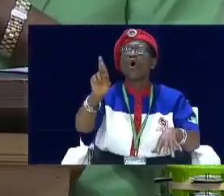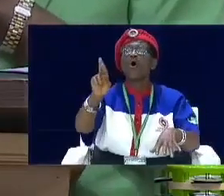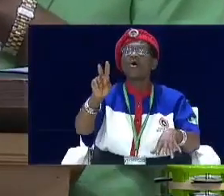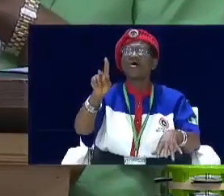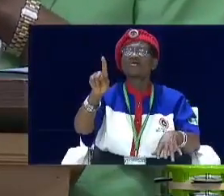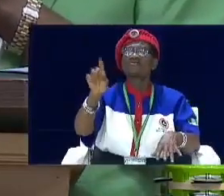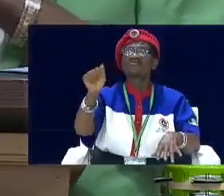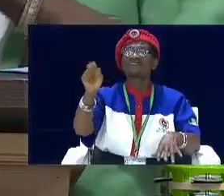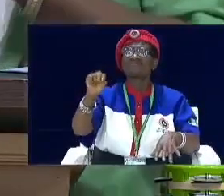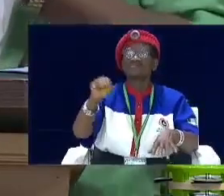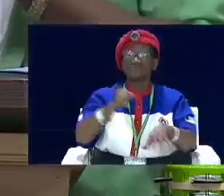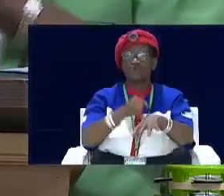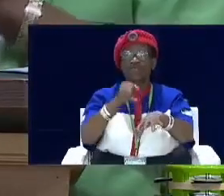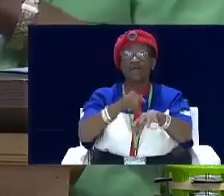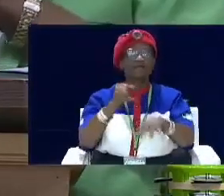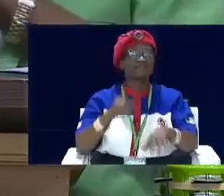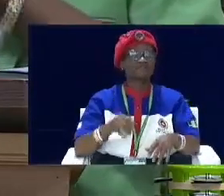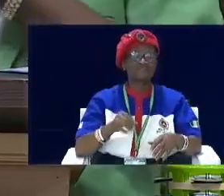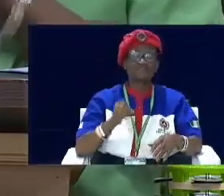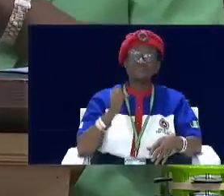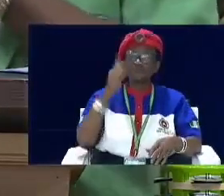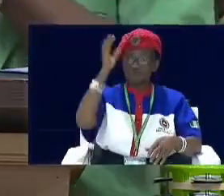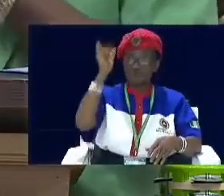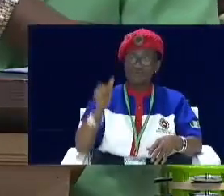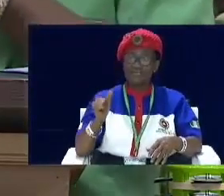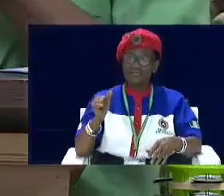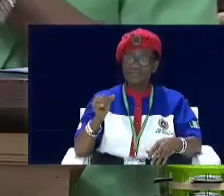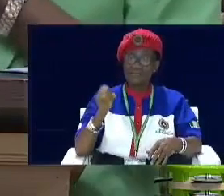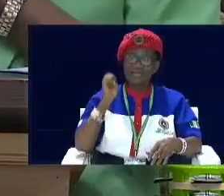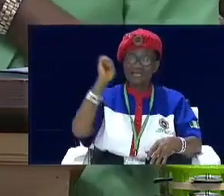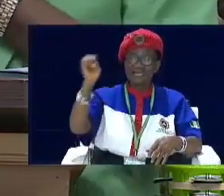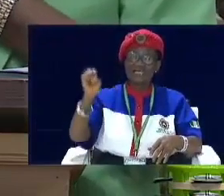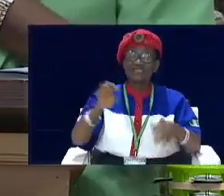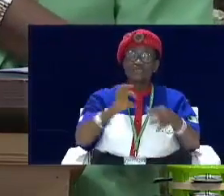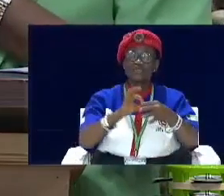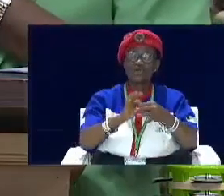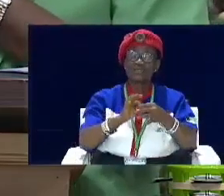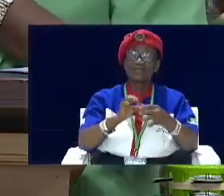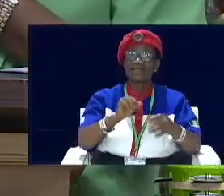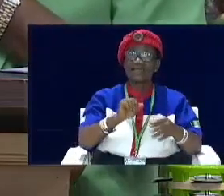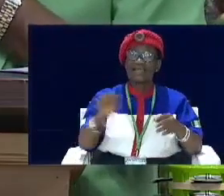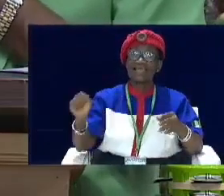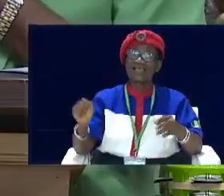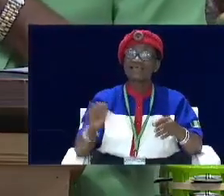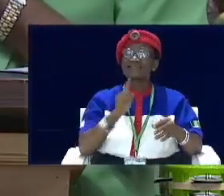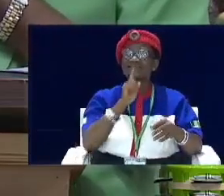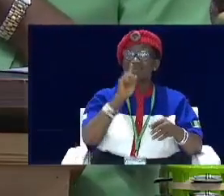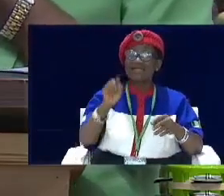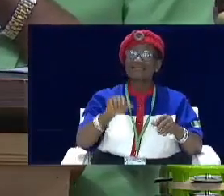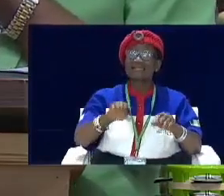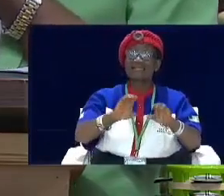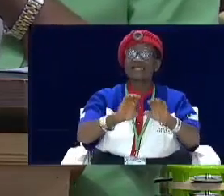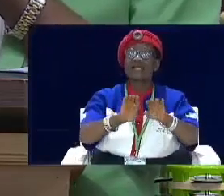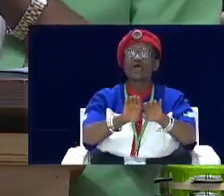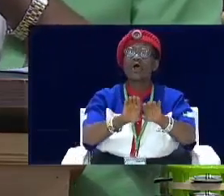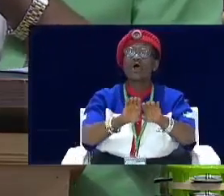Suddenly, lojiji, he joined a certain club. O wa darapọ mọ awọn ẹgbẹ